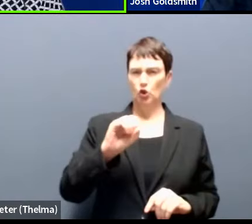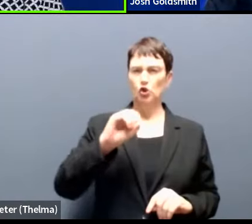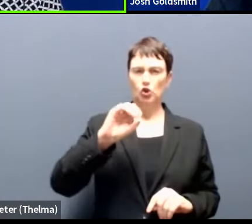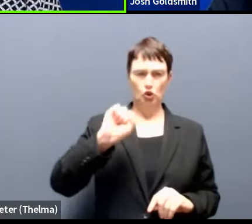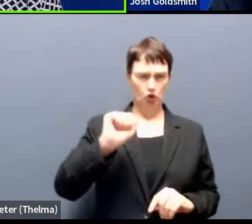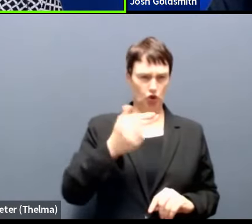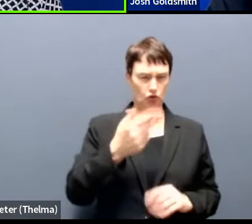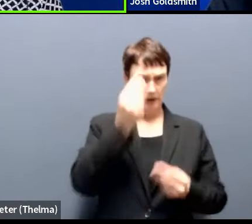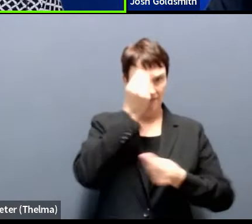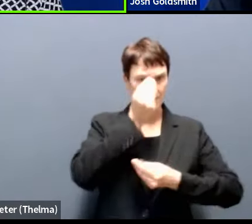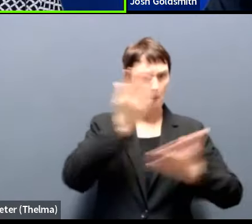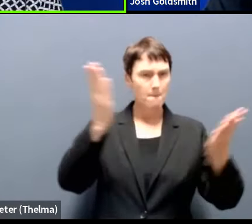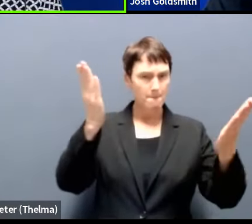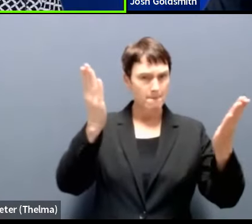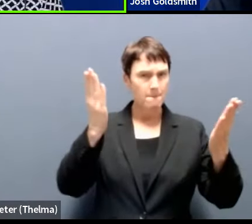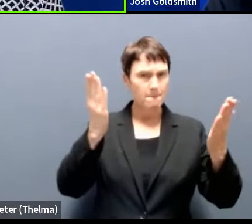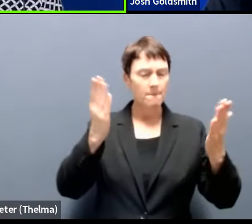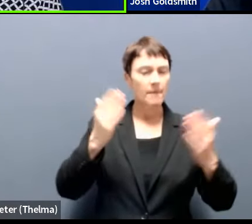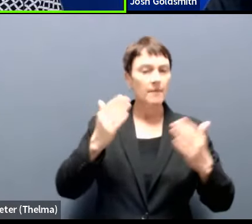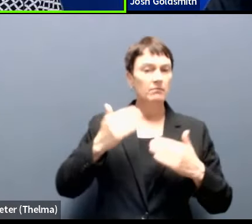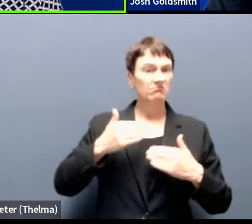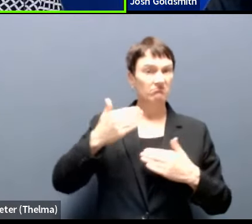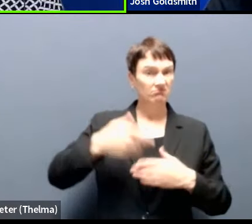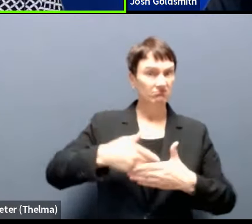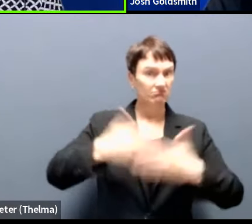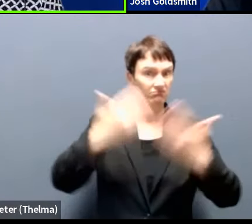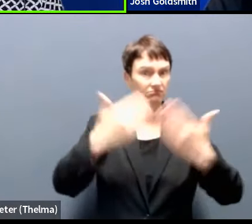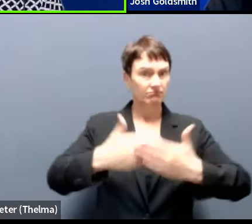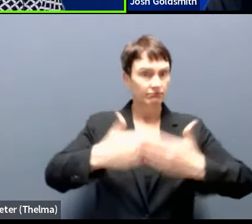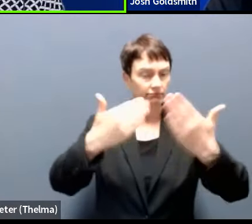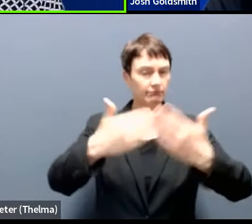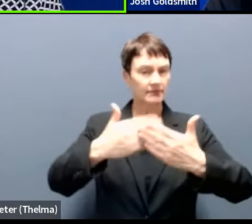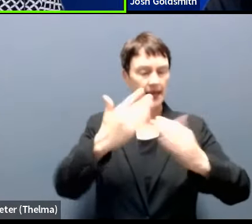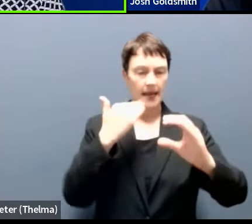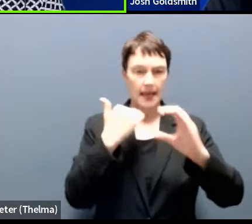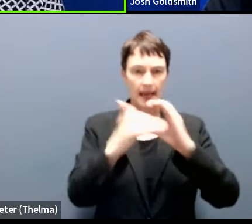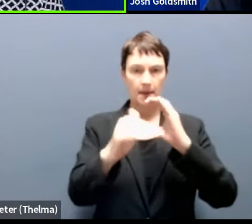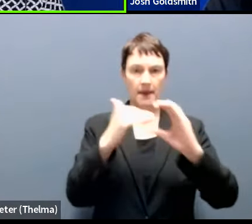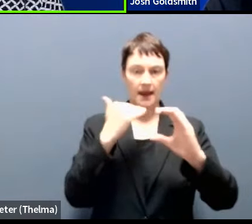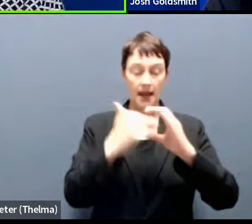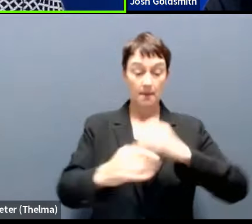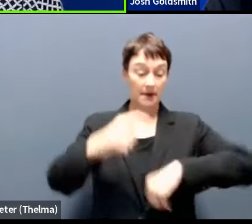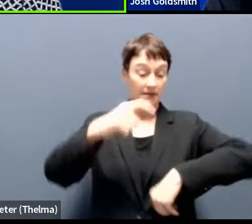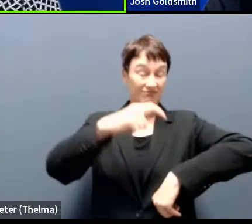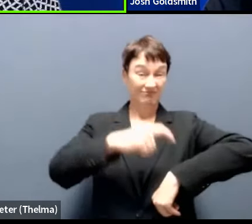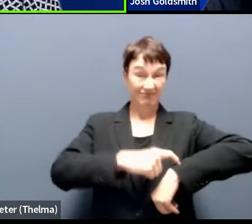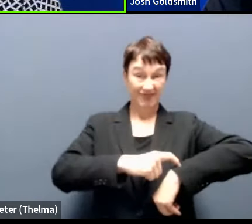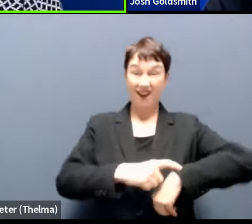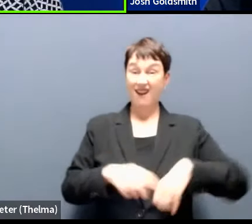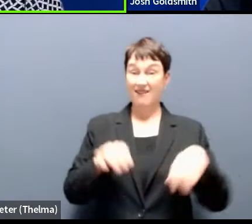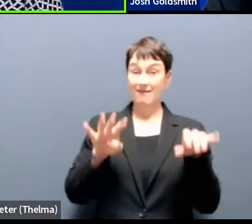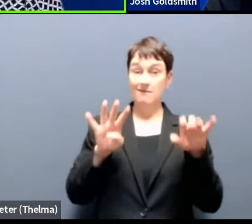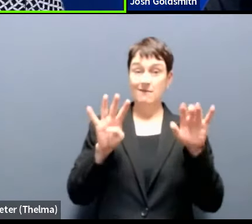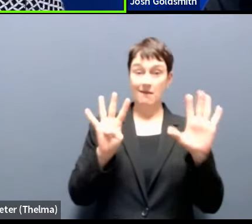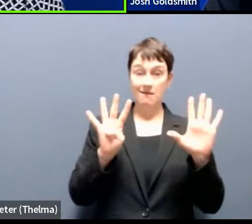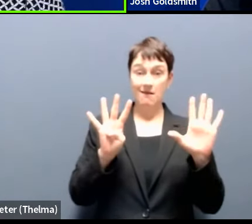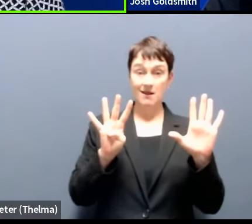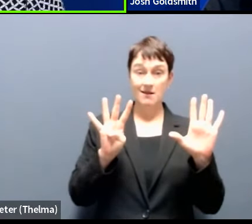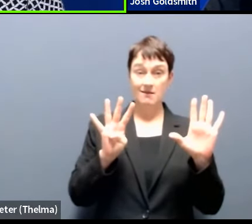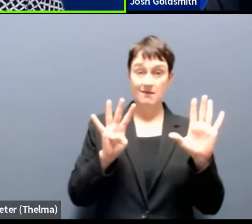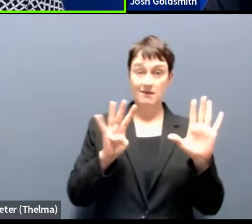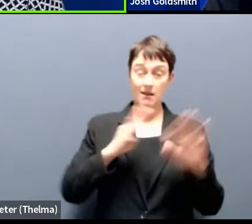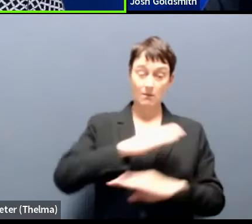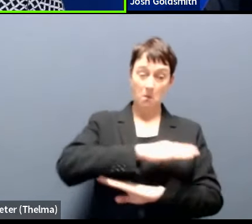emails are going to be coming in every day with links to all the sessions at 9 a.m. There's also going to be important summit